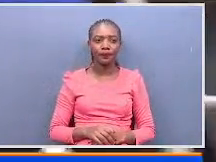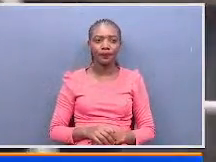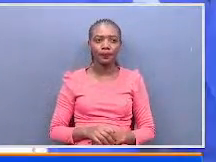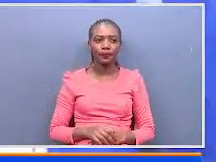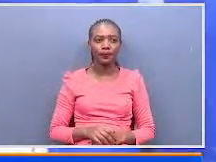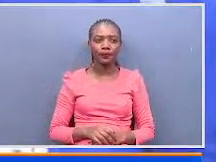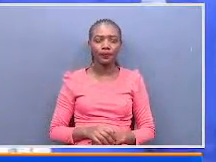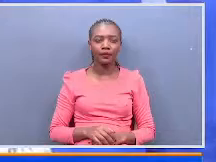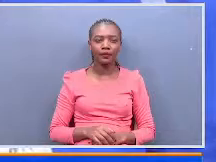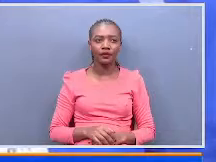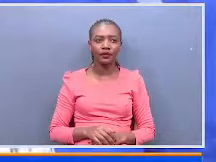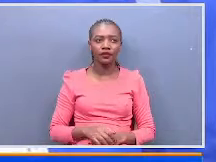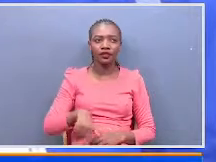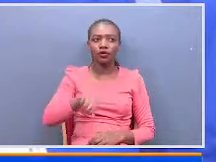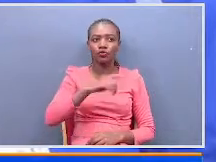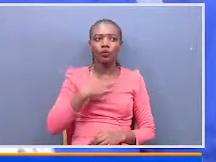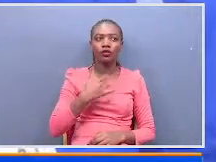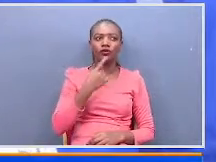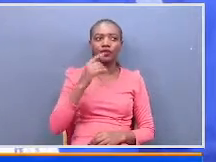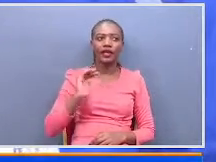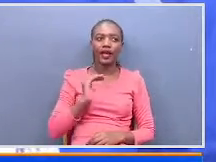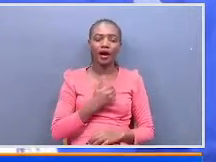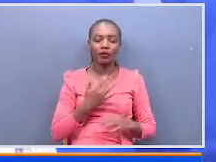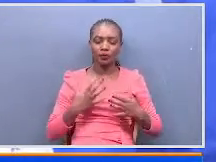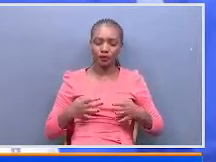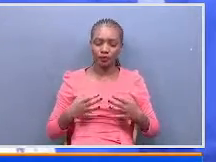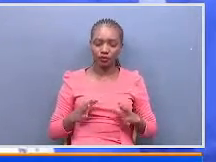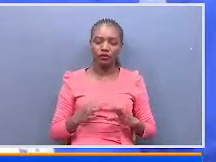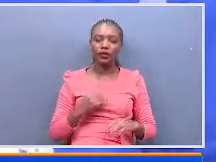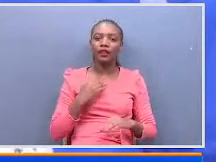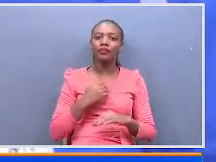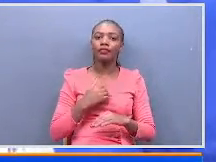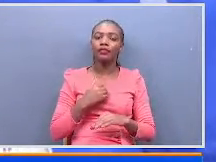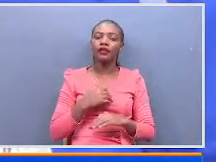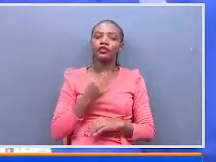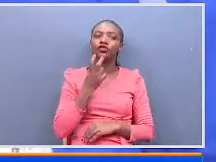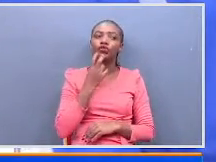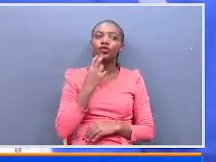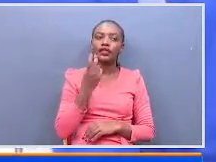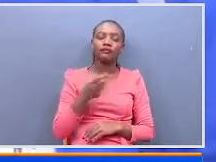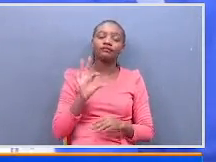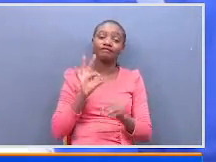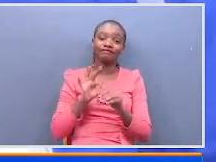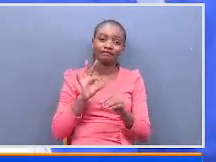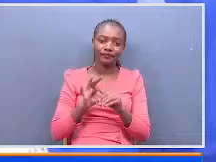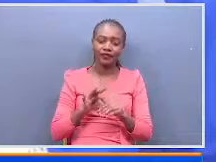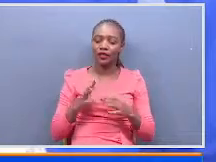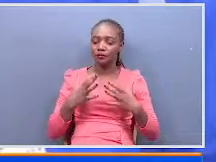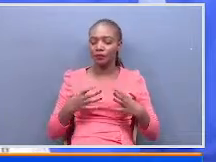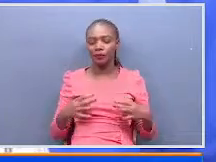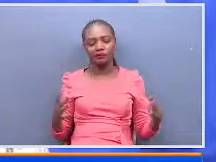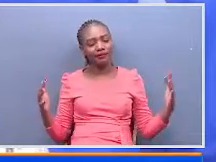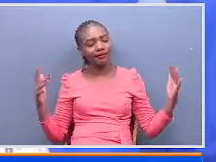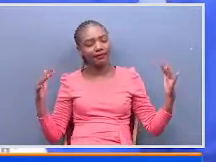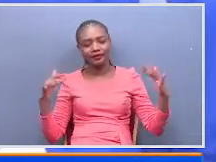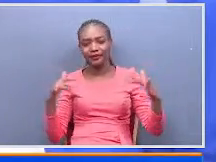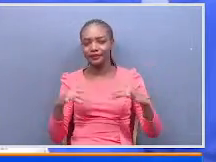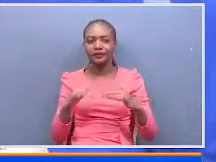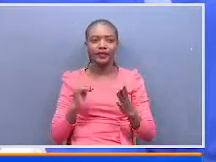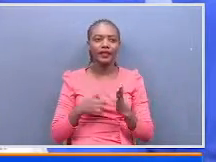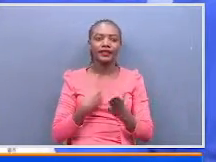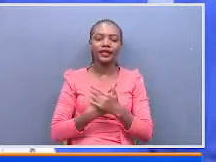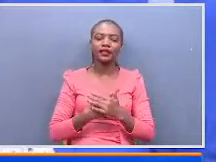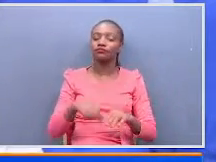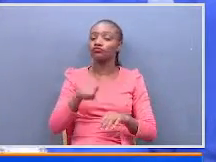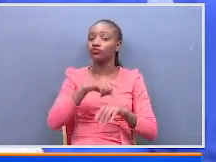more votes. Tunaambia watu wetu, siku ya Jumanne ndio tunapiga kura. Watu wajitokeze kwa wingi. Ndio tuweze